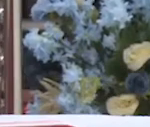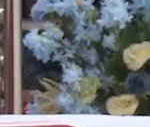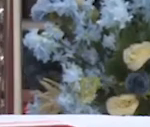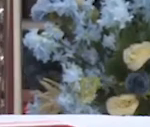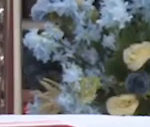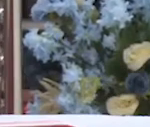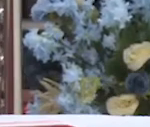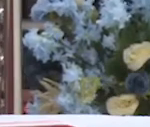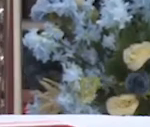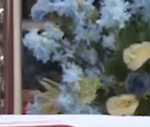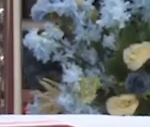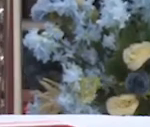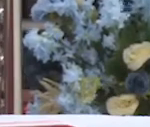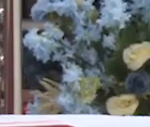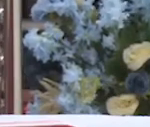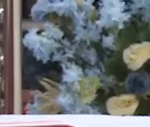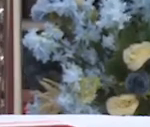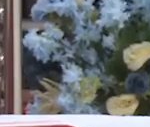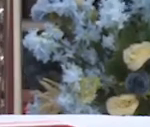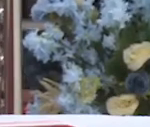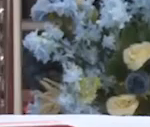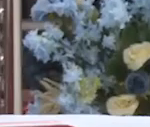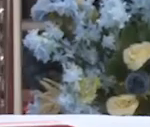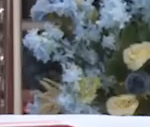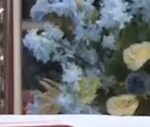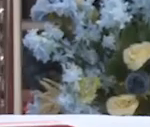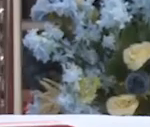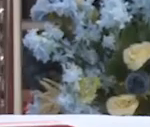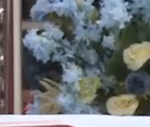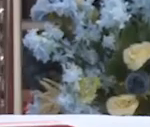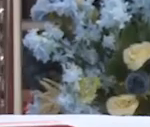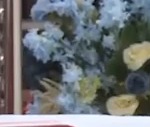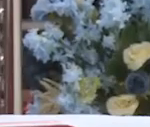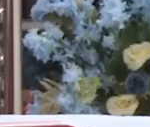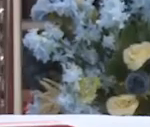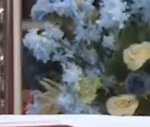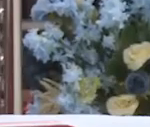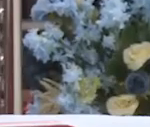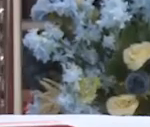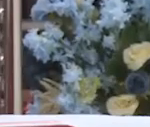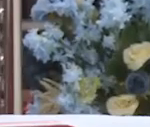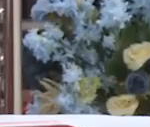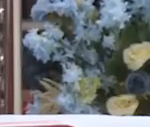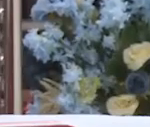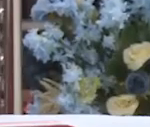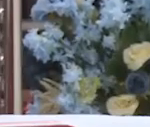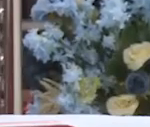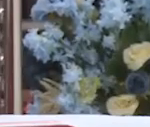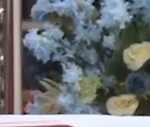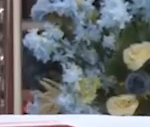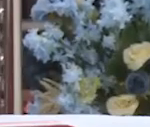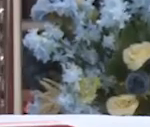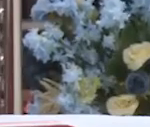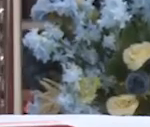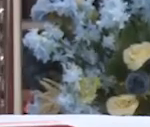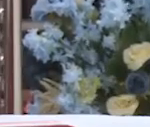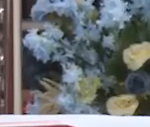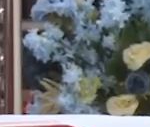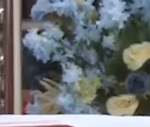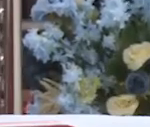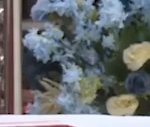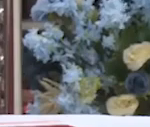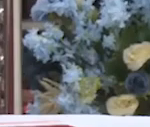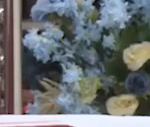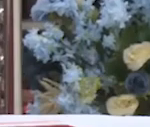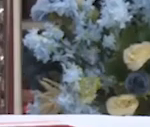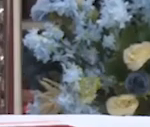and said unto them, suffer the little children to come unto me and forbid them not, for of such is the kingdom